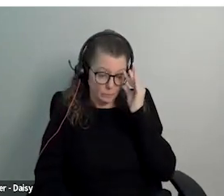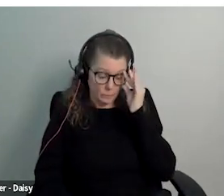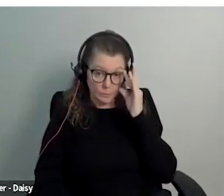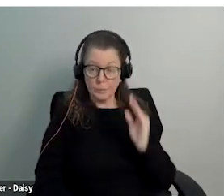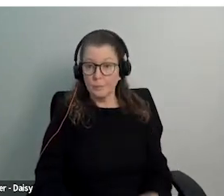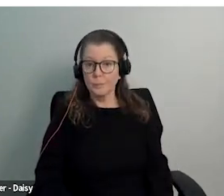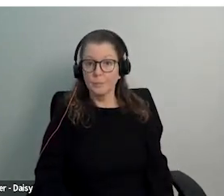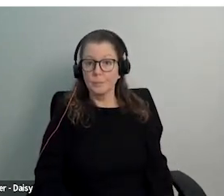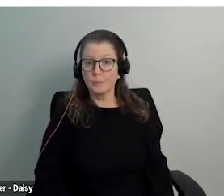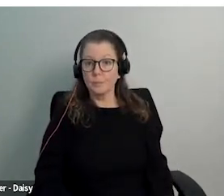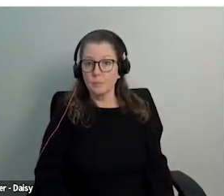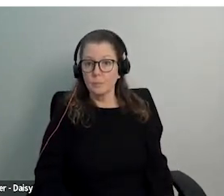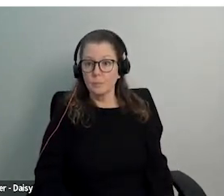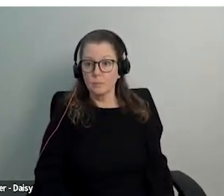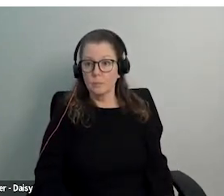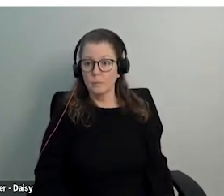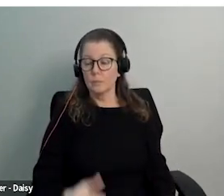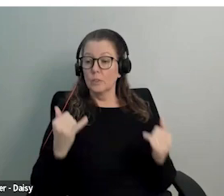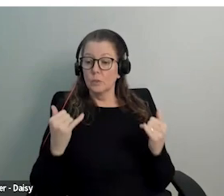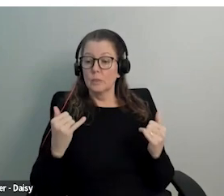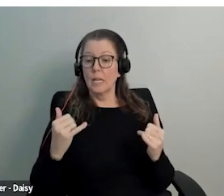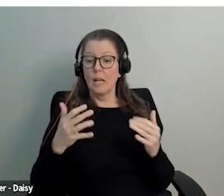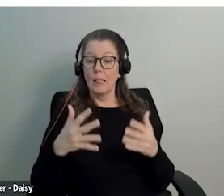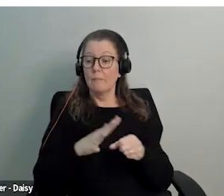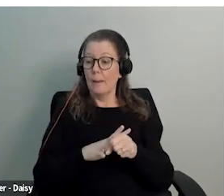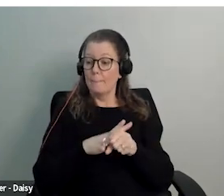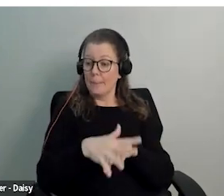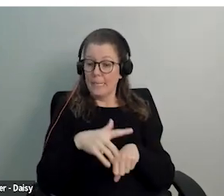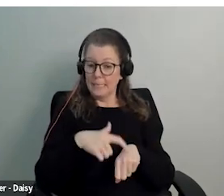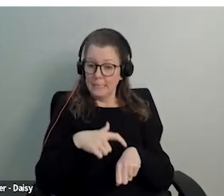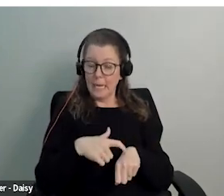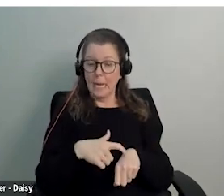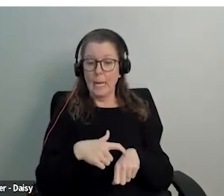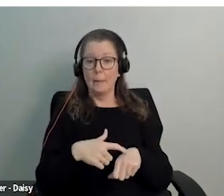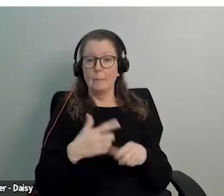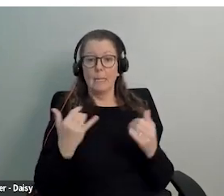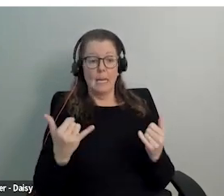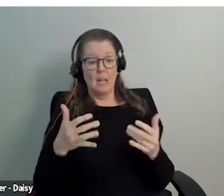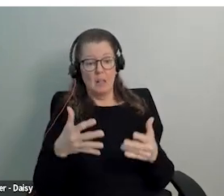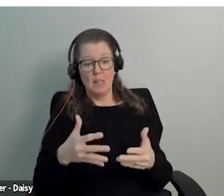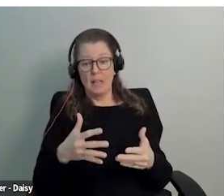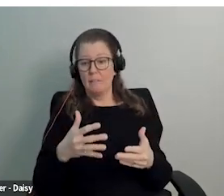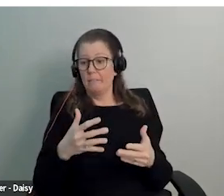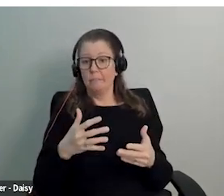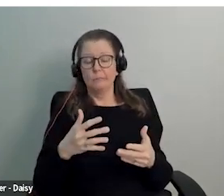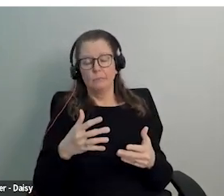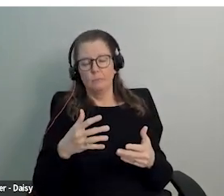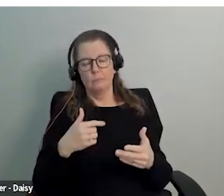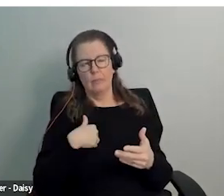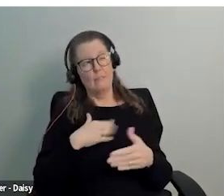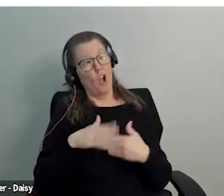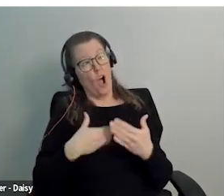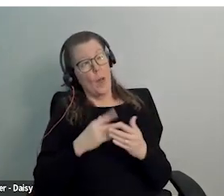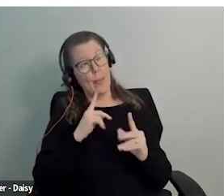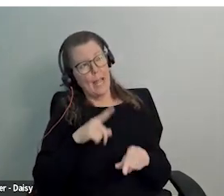So we left a lot of time because we want to hear from you. We have all the answer, I mean, maybe not all the